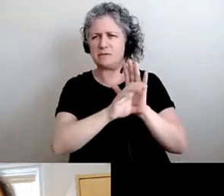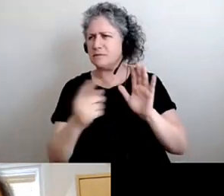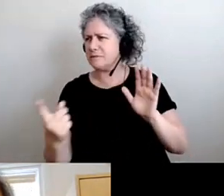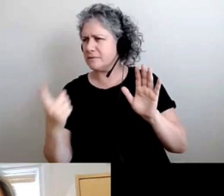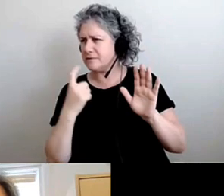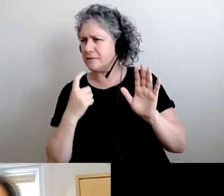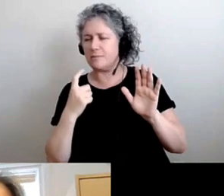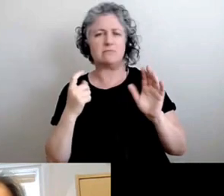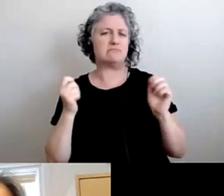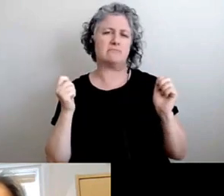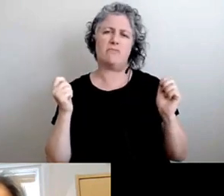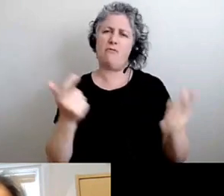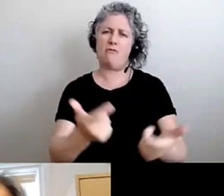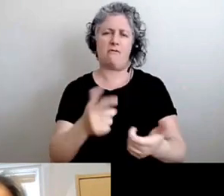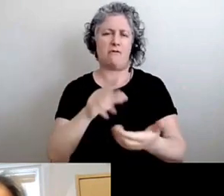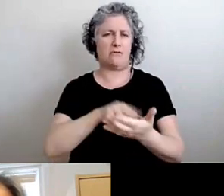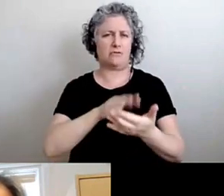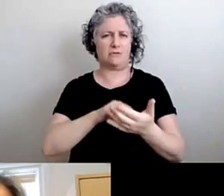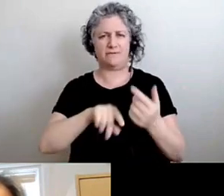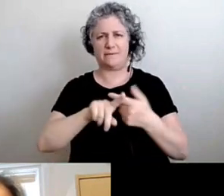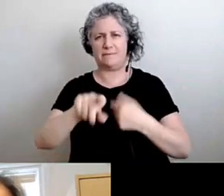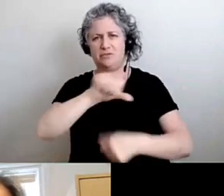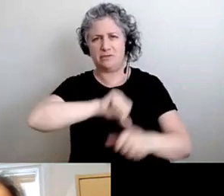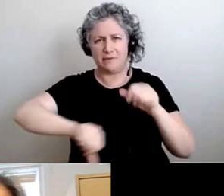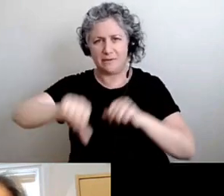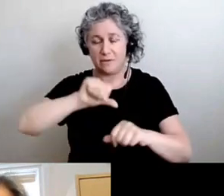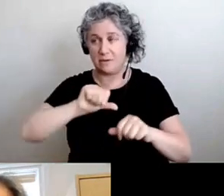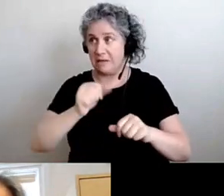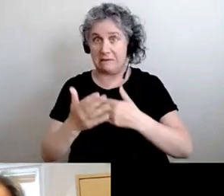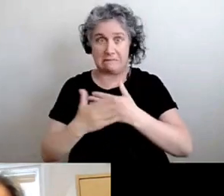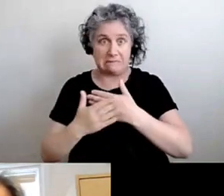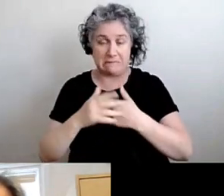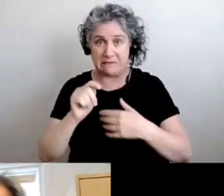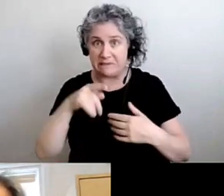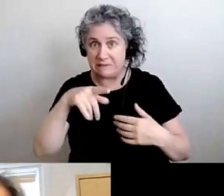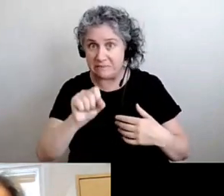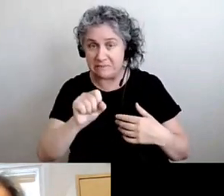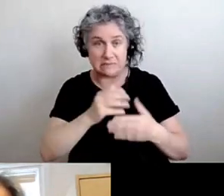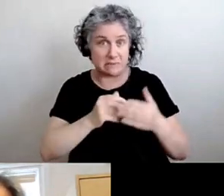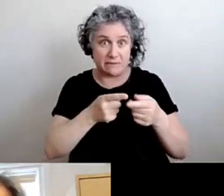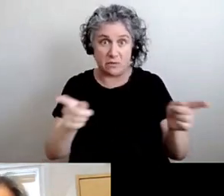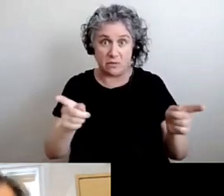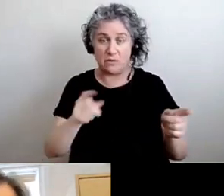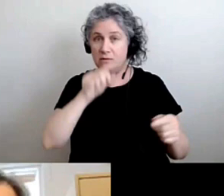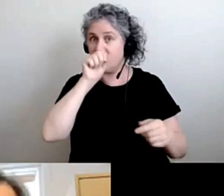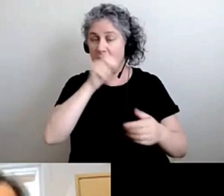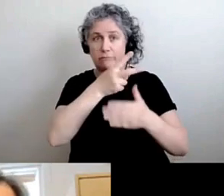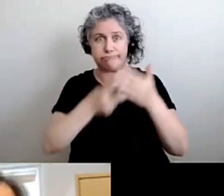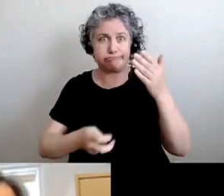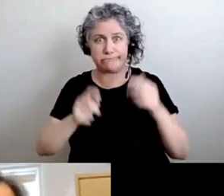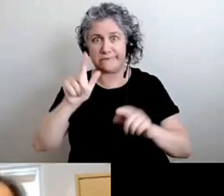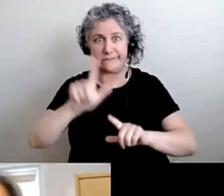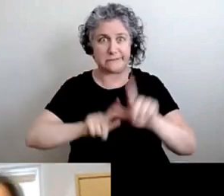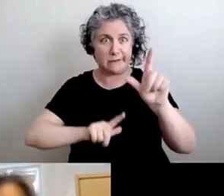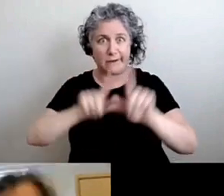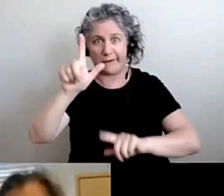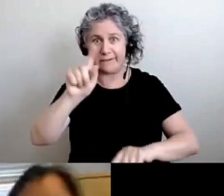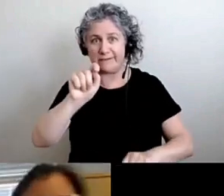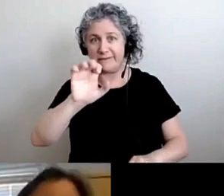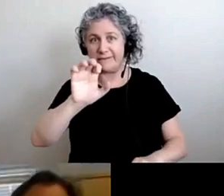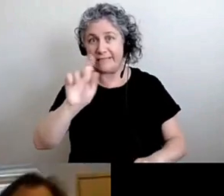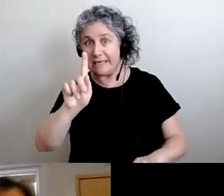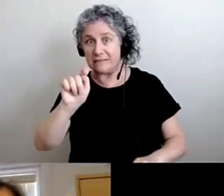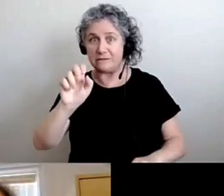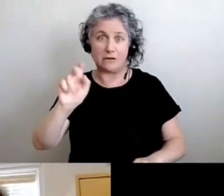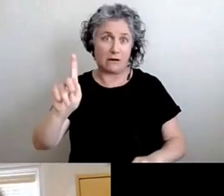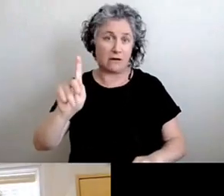learning, right? We're learning from each other. So if you have any other tips, some of you may be well into TikTok and actually doing a lot of that, but we are